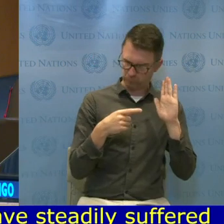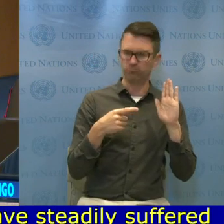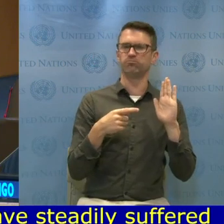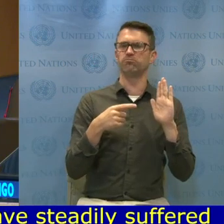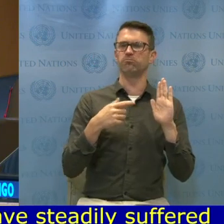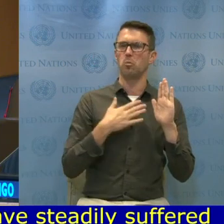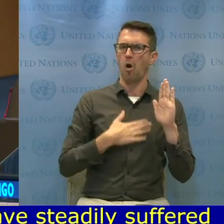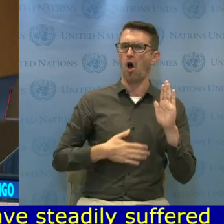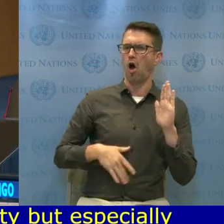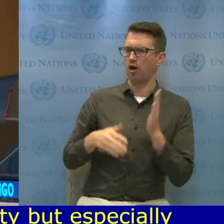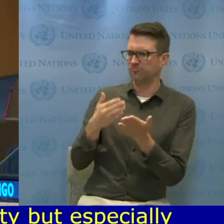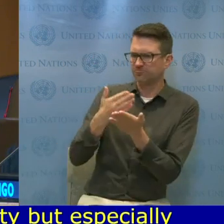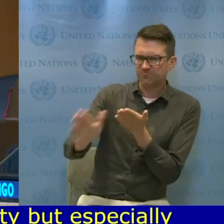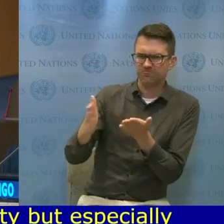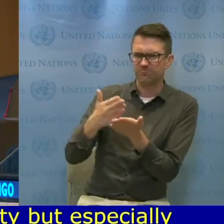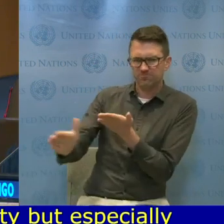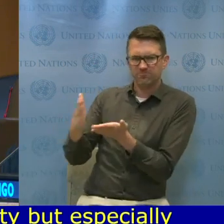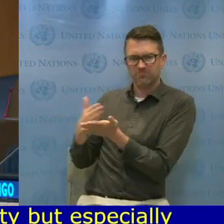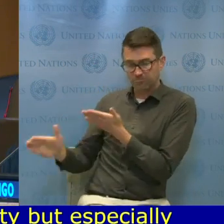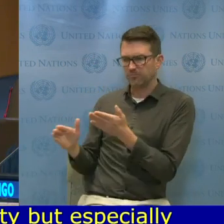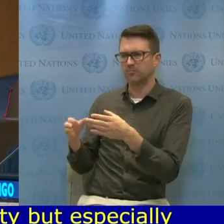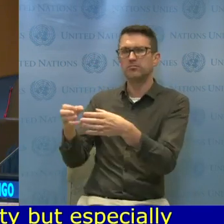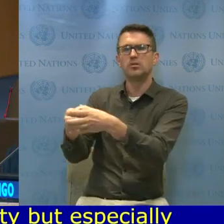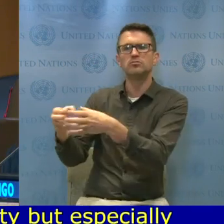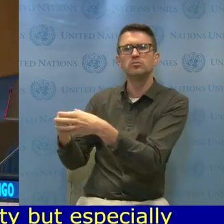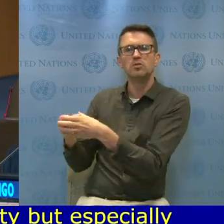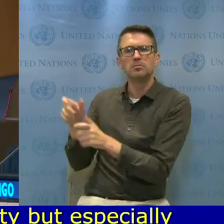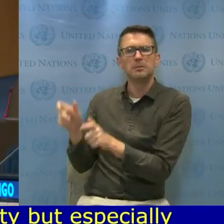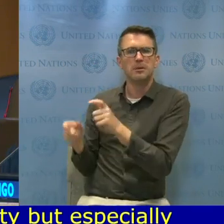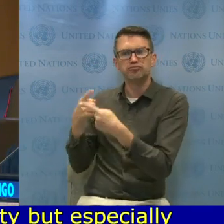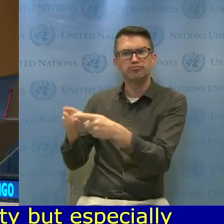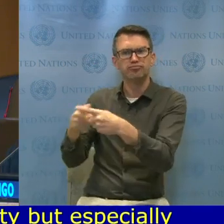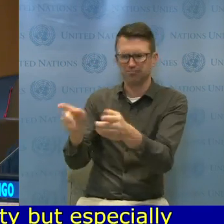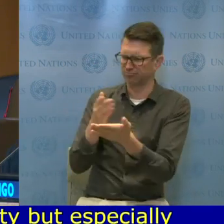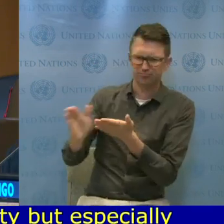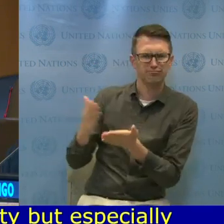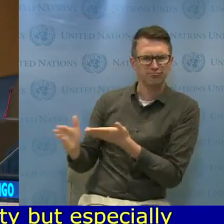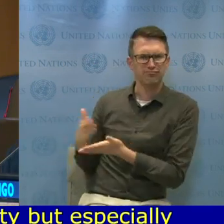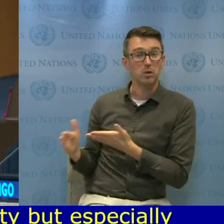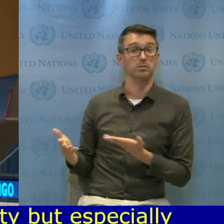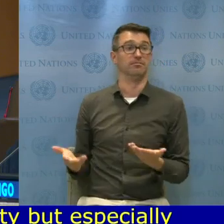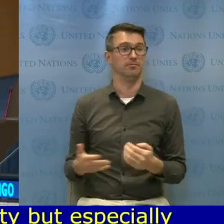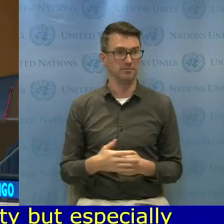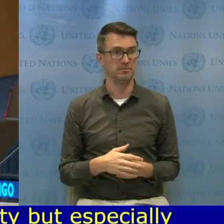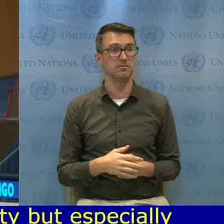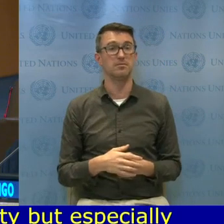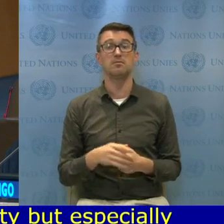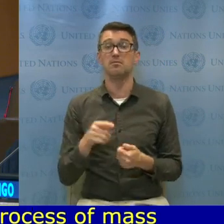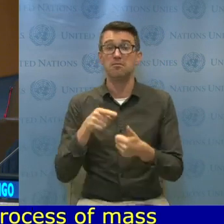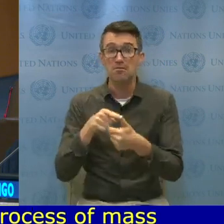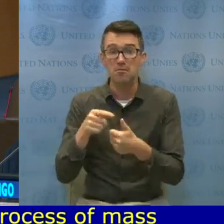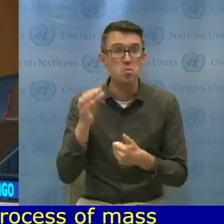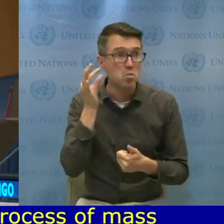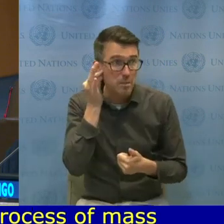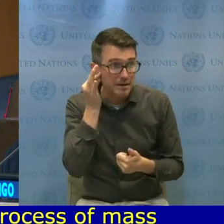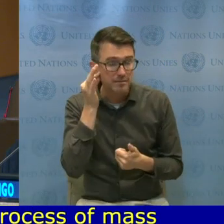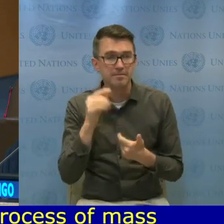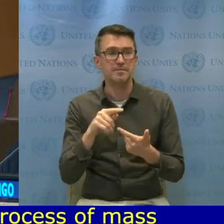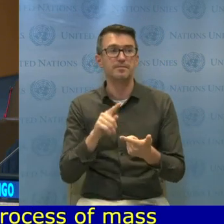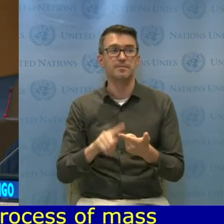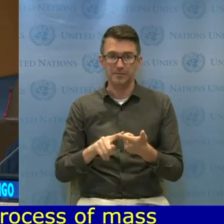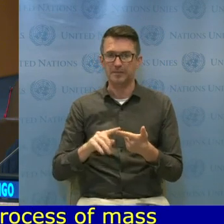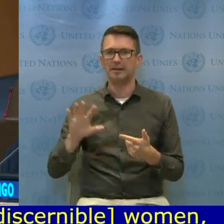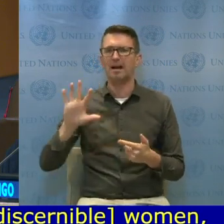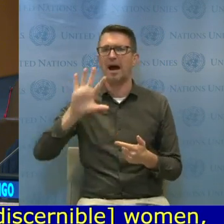threatens from LGBT women, African Americans, indigenous, environmentalist communities, to persons